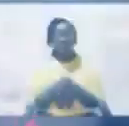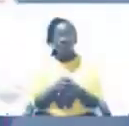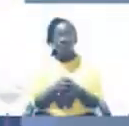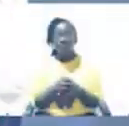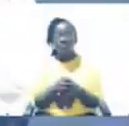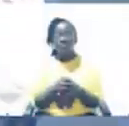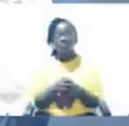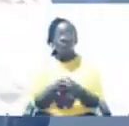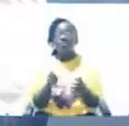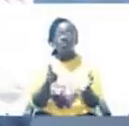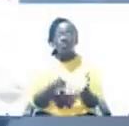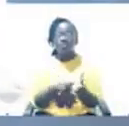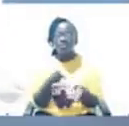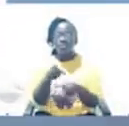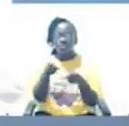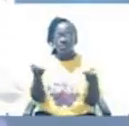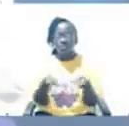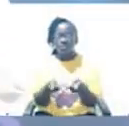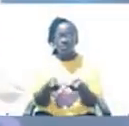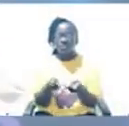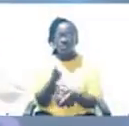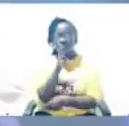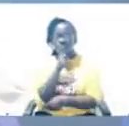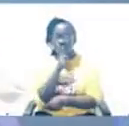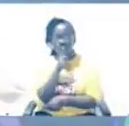This place is too quiet.